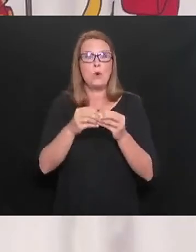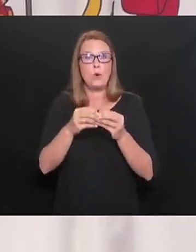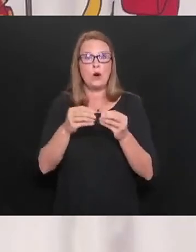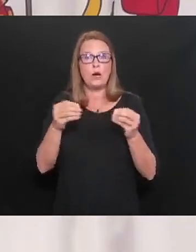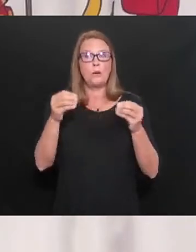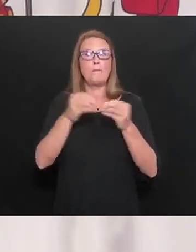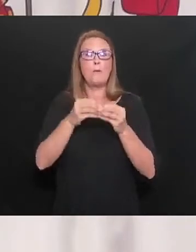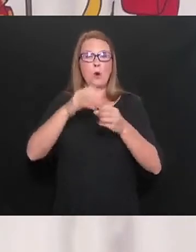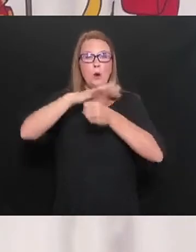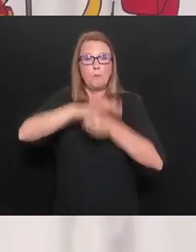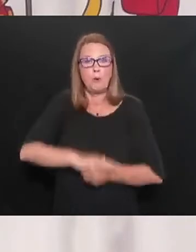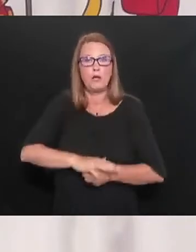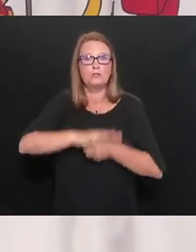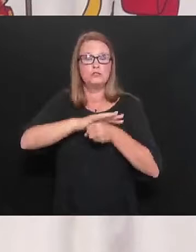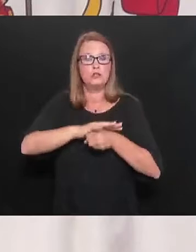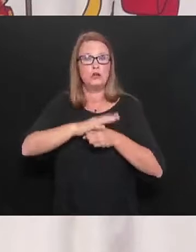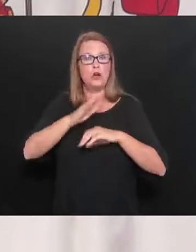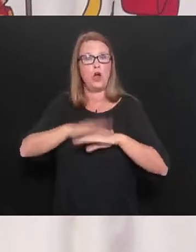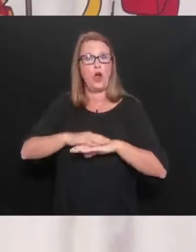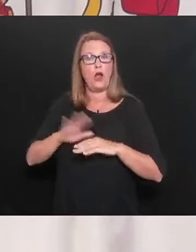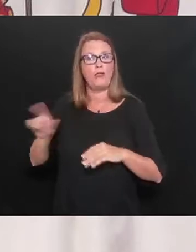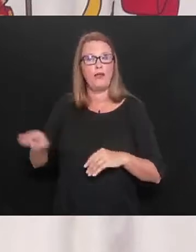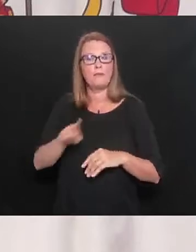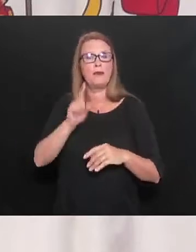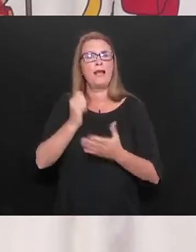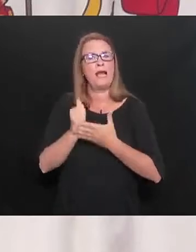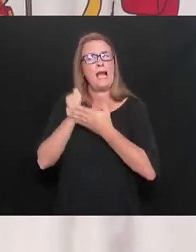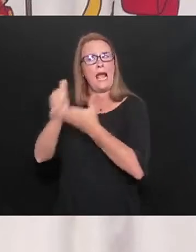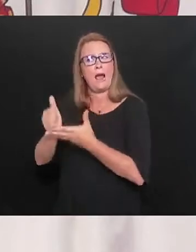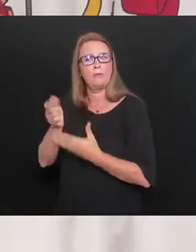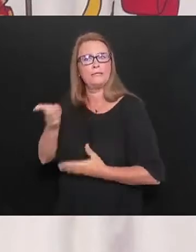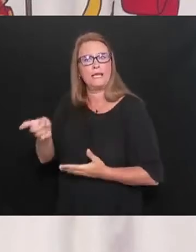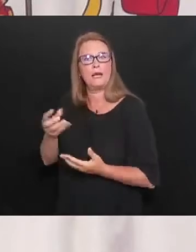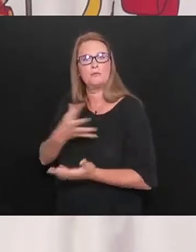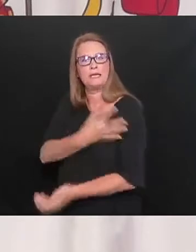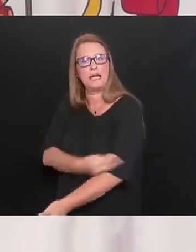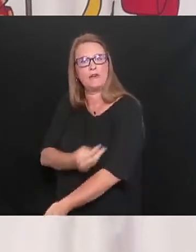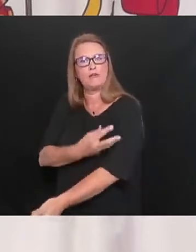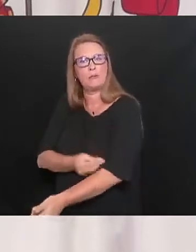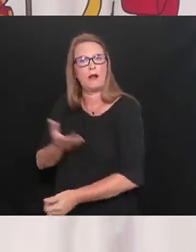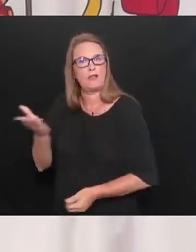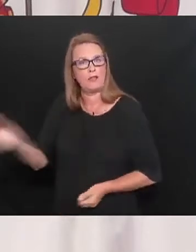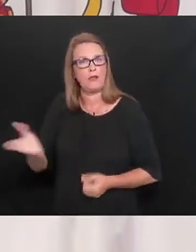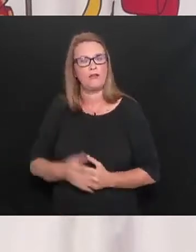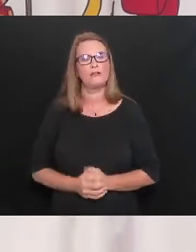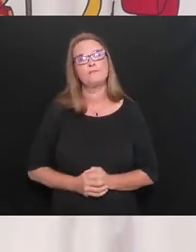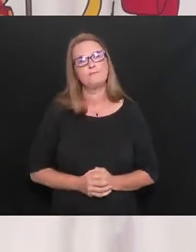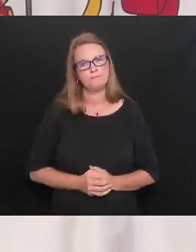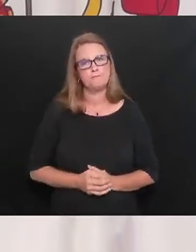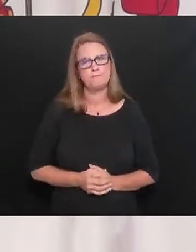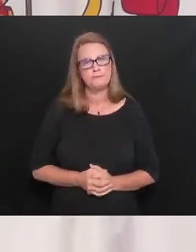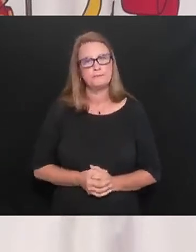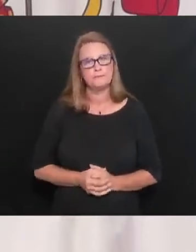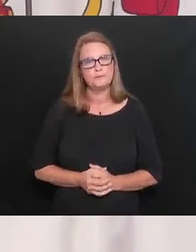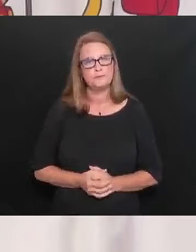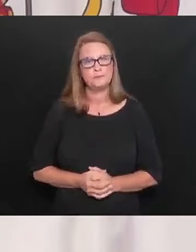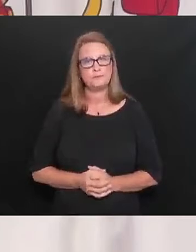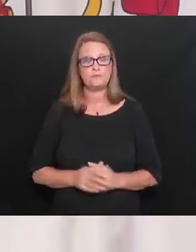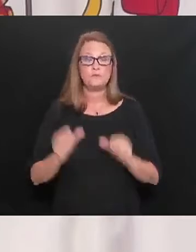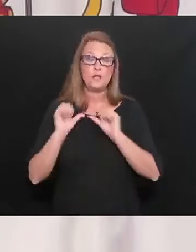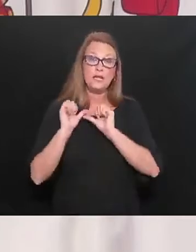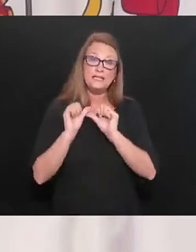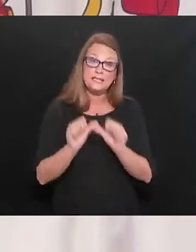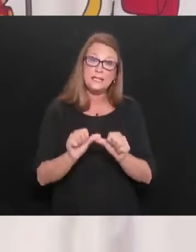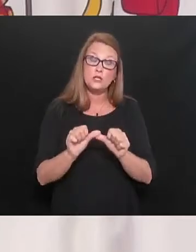and tear on them and everything. If you can help giving blood, that really helps in lots and lots of ways. We're going to